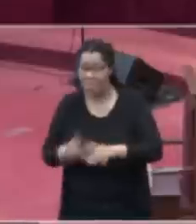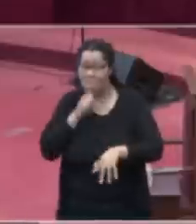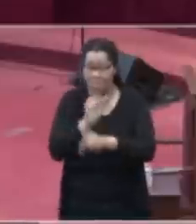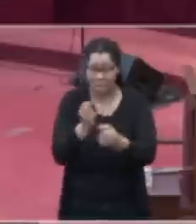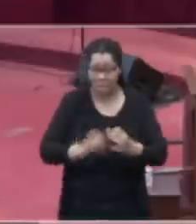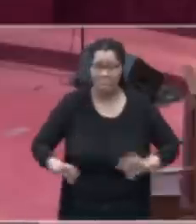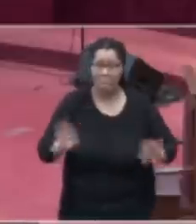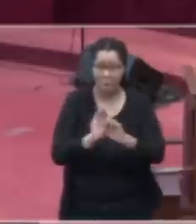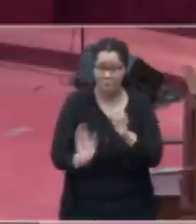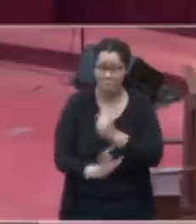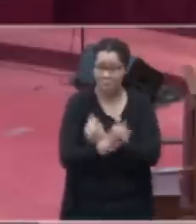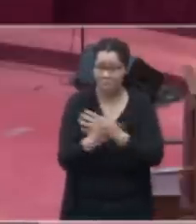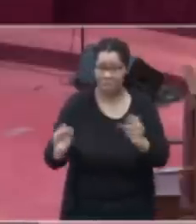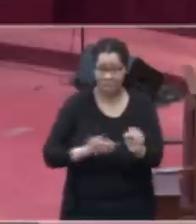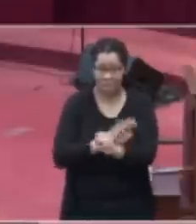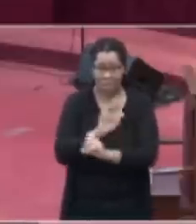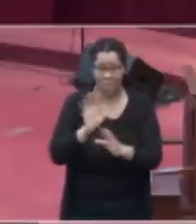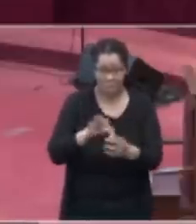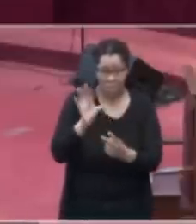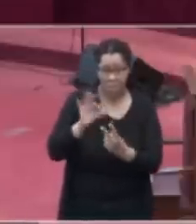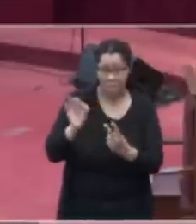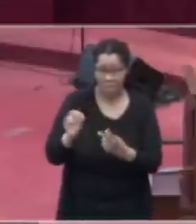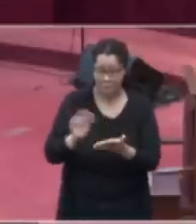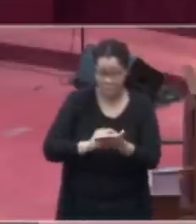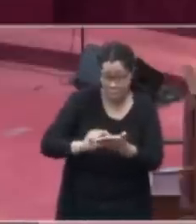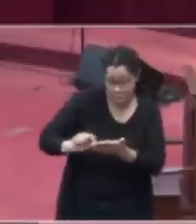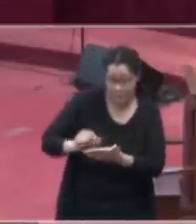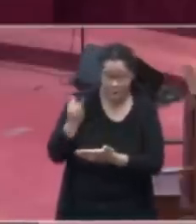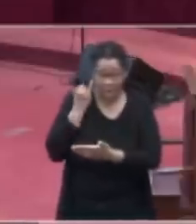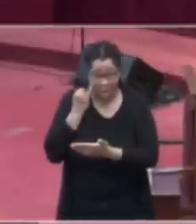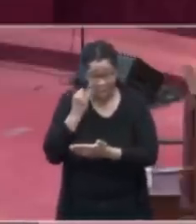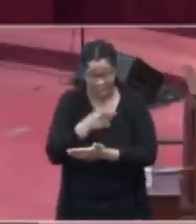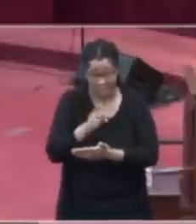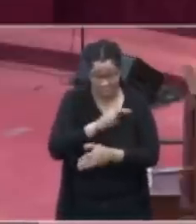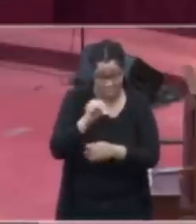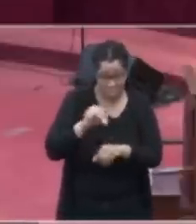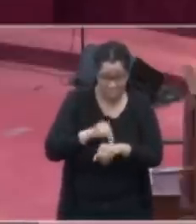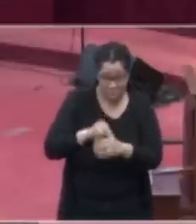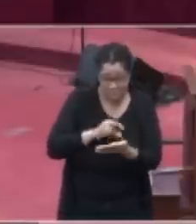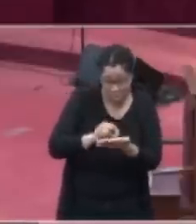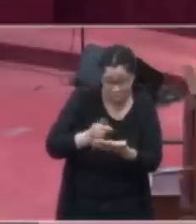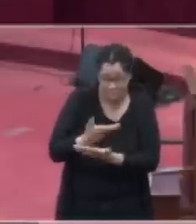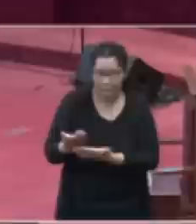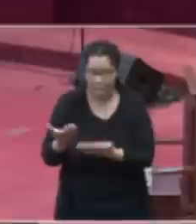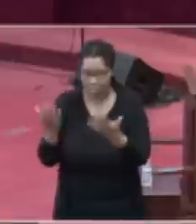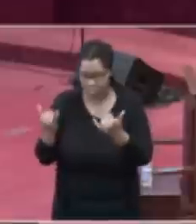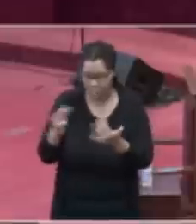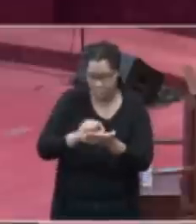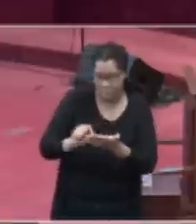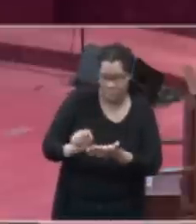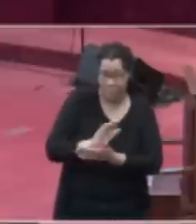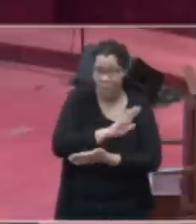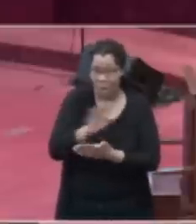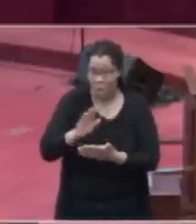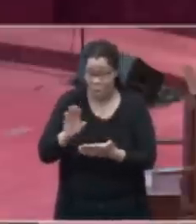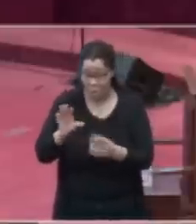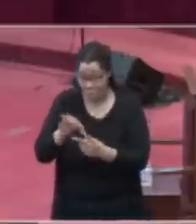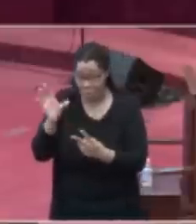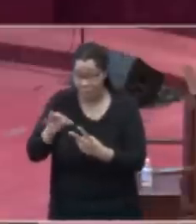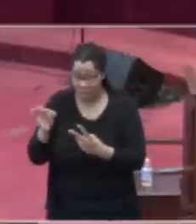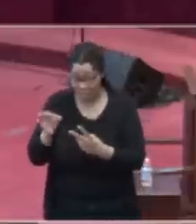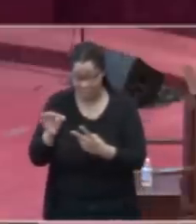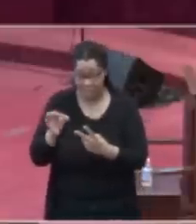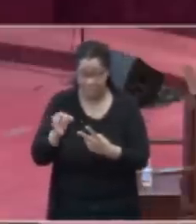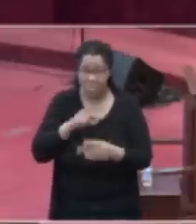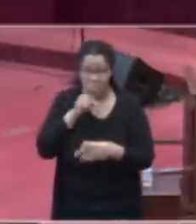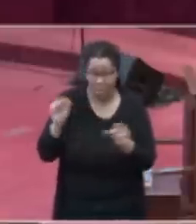what influences them. Write this down if you are a person who takes notes, because the choices you make, make you.